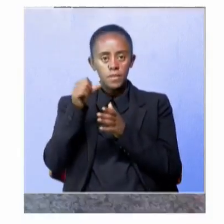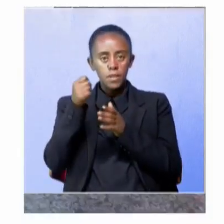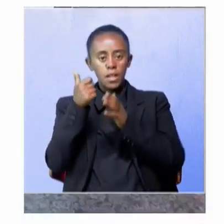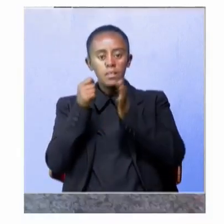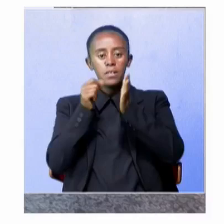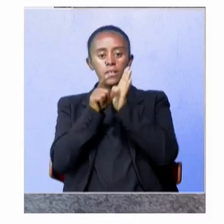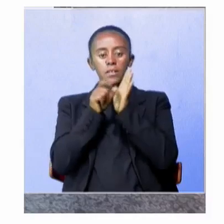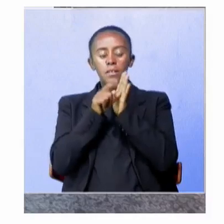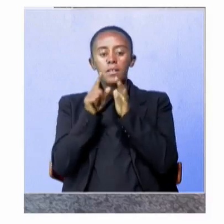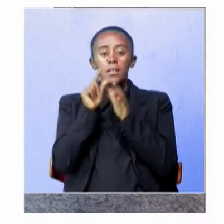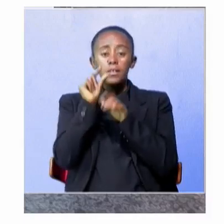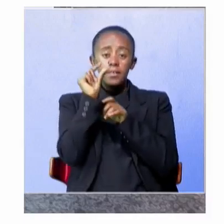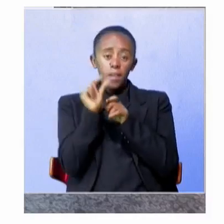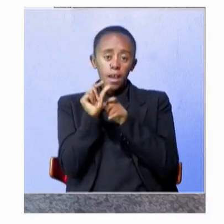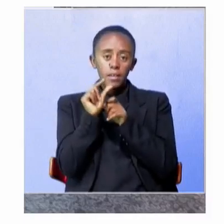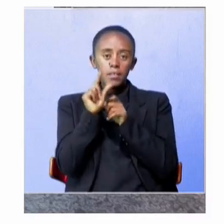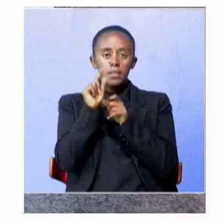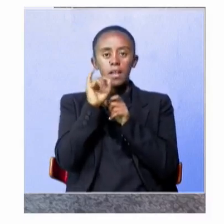example, a tiny